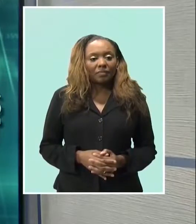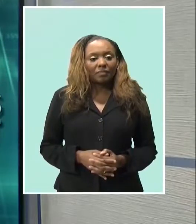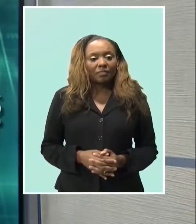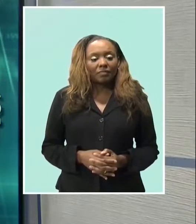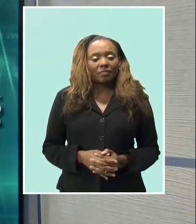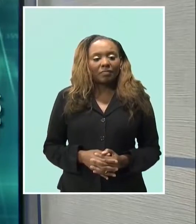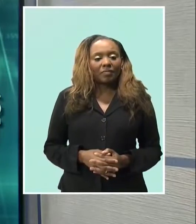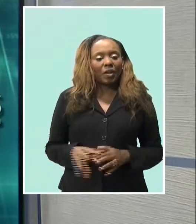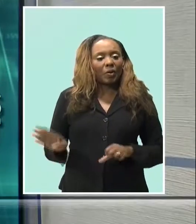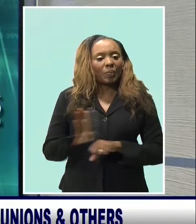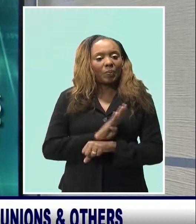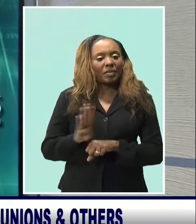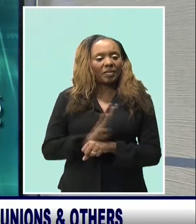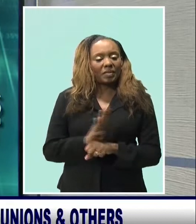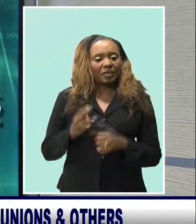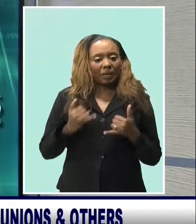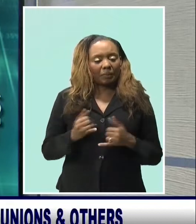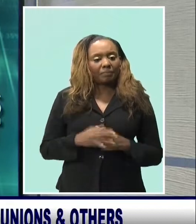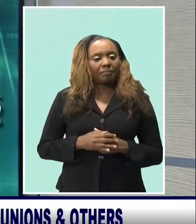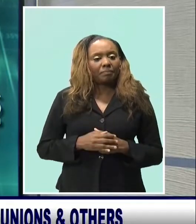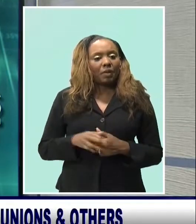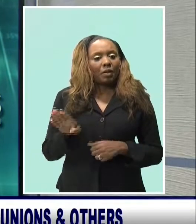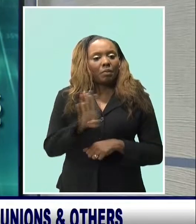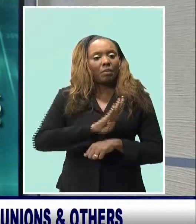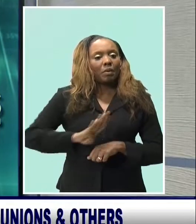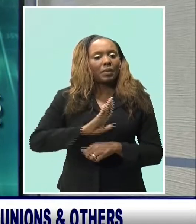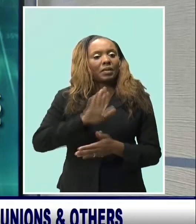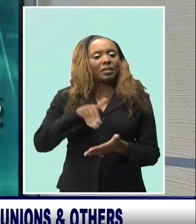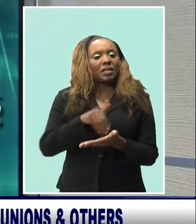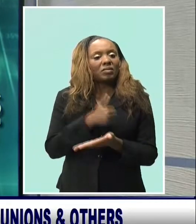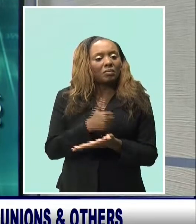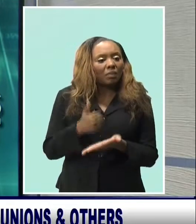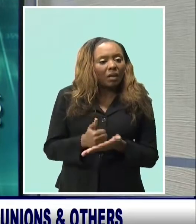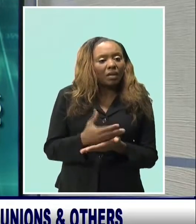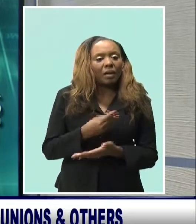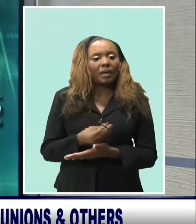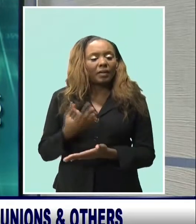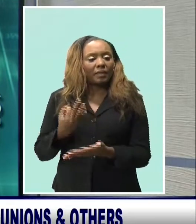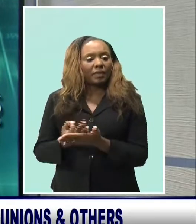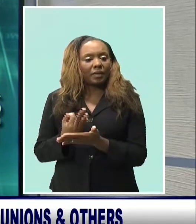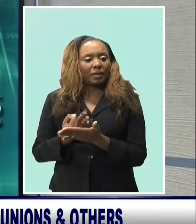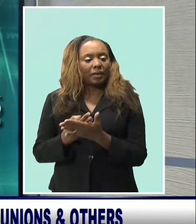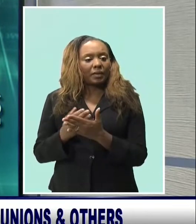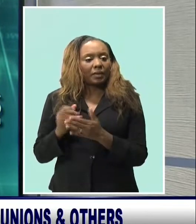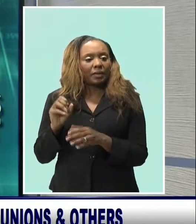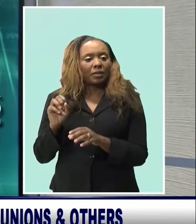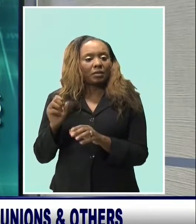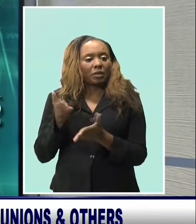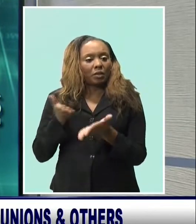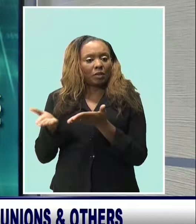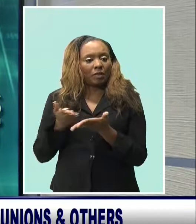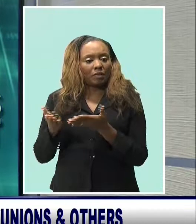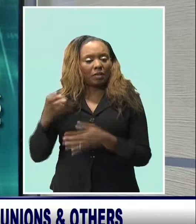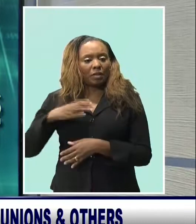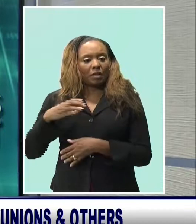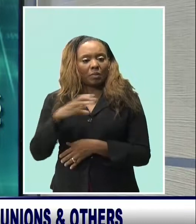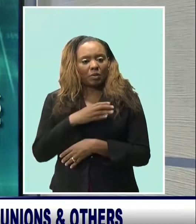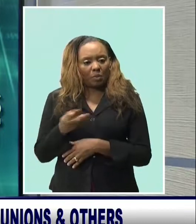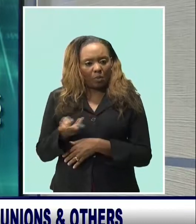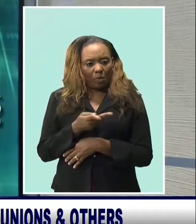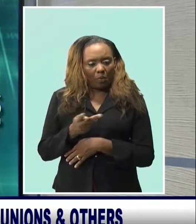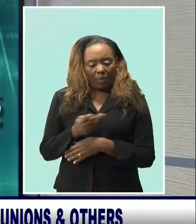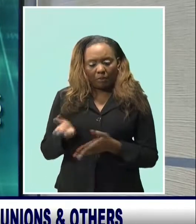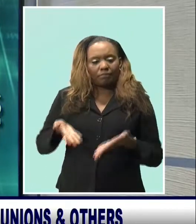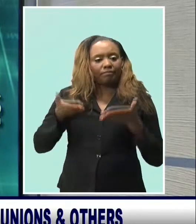In tonight's business, hear that the Central Bank of Barbados and the Financial Services Commission or FSC have issued some guidelines